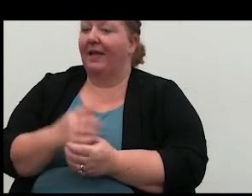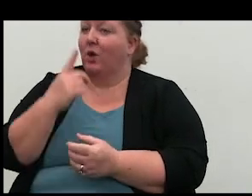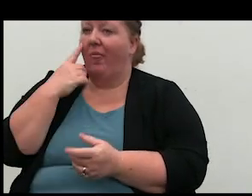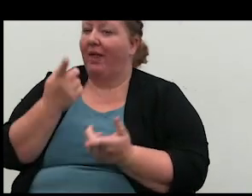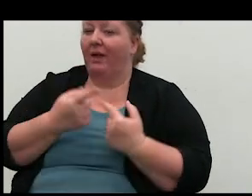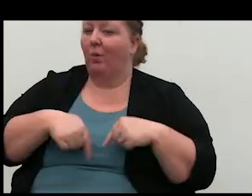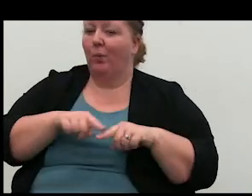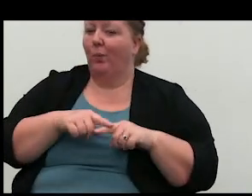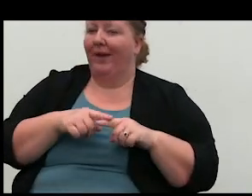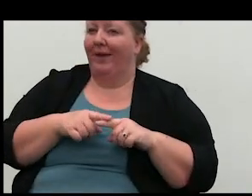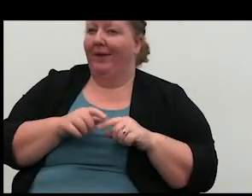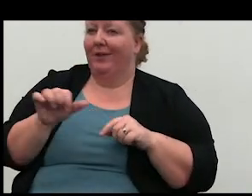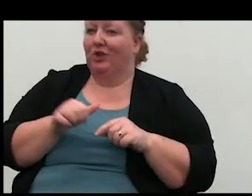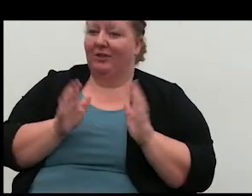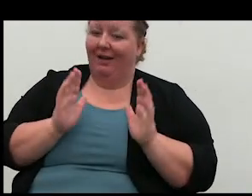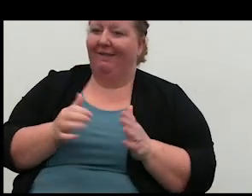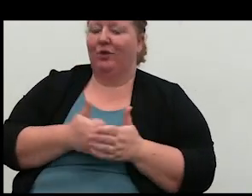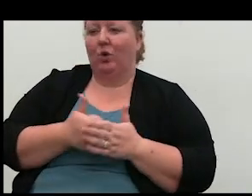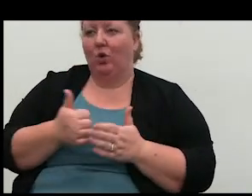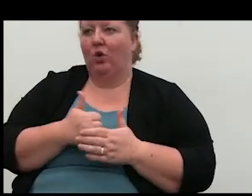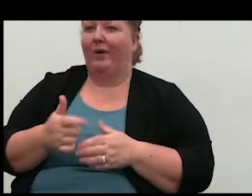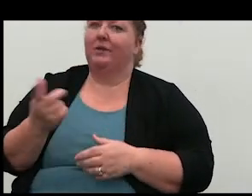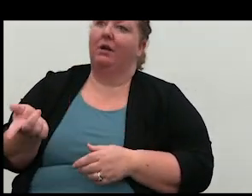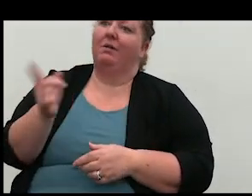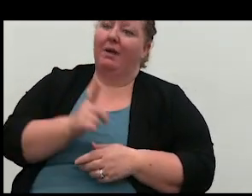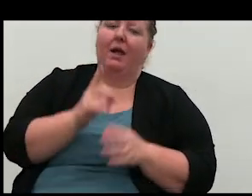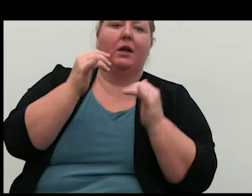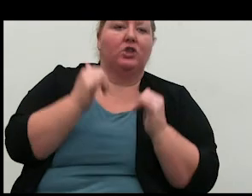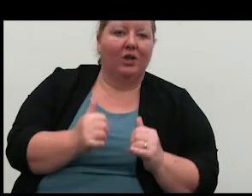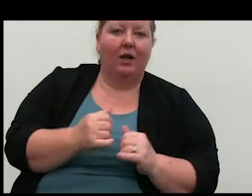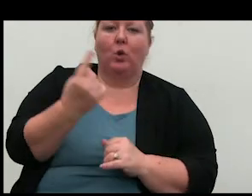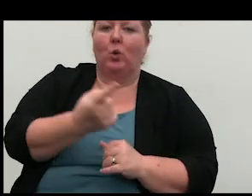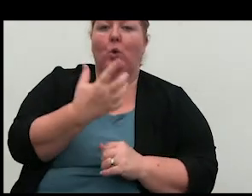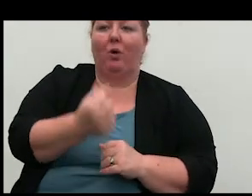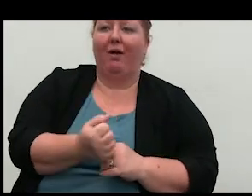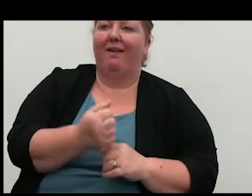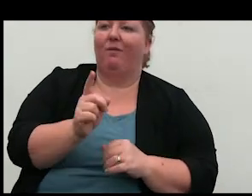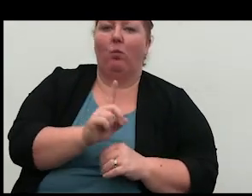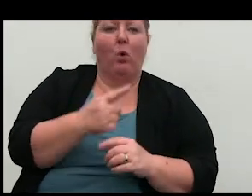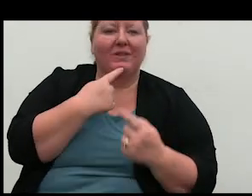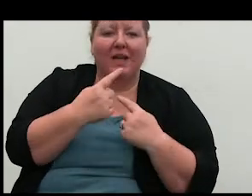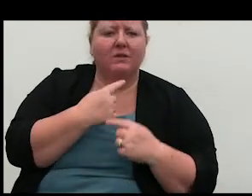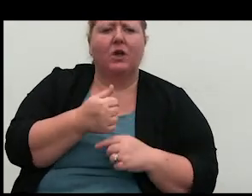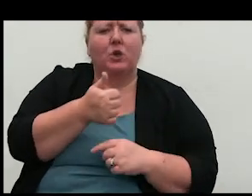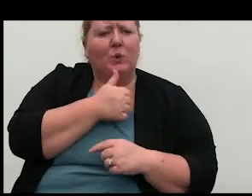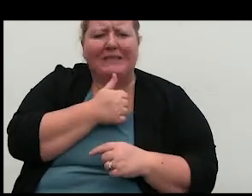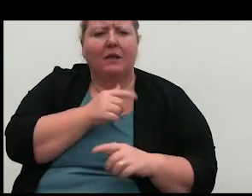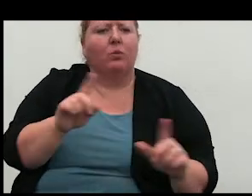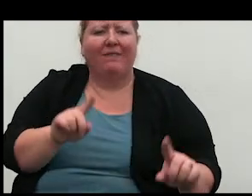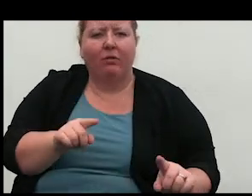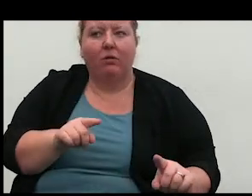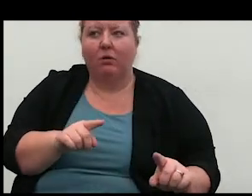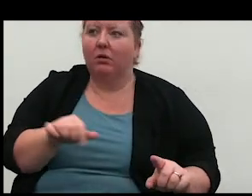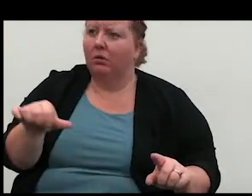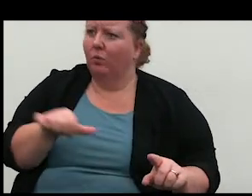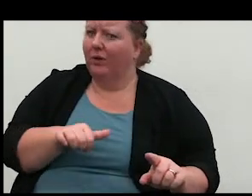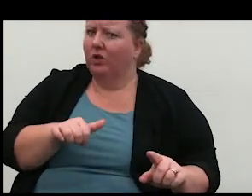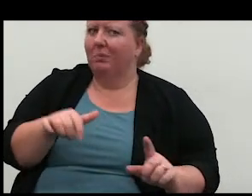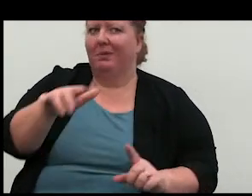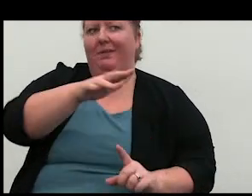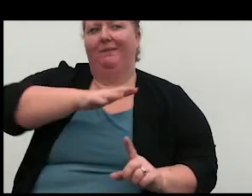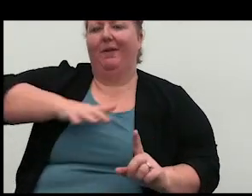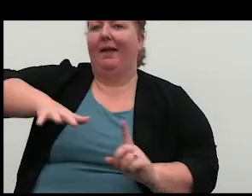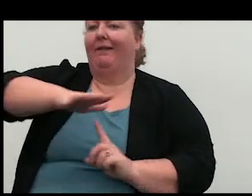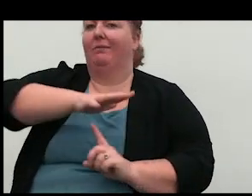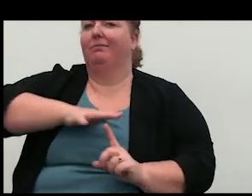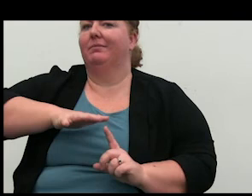think we should have to always go back and check and find out who's got what data and what they're using it for. I think we should be in an environment